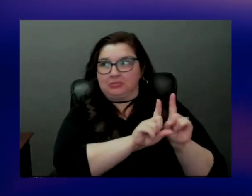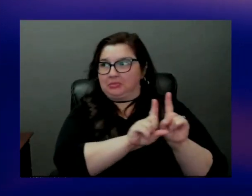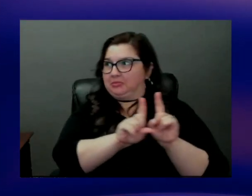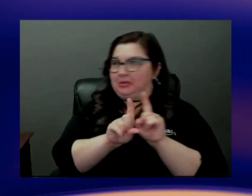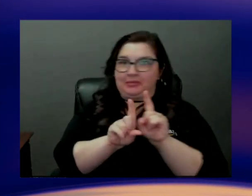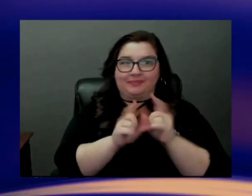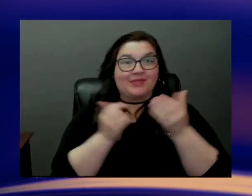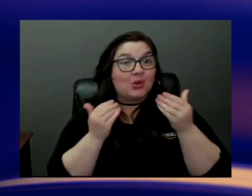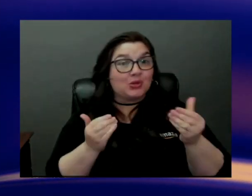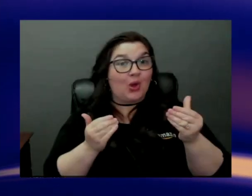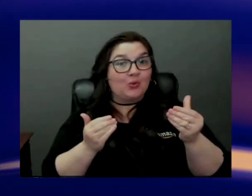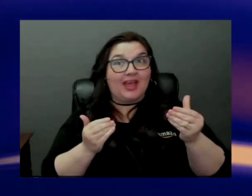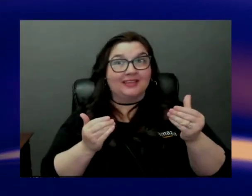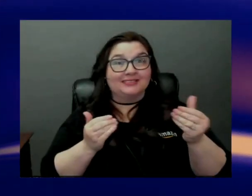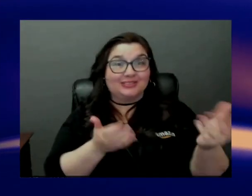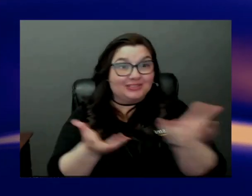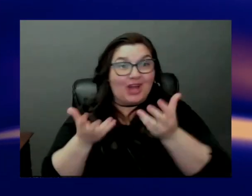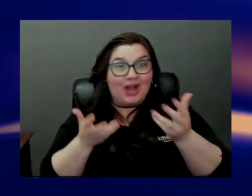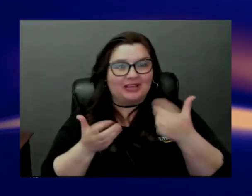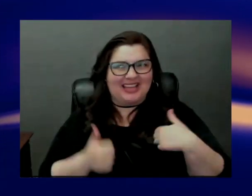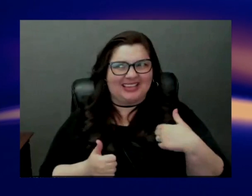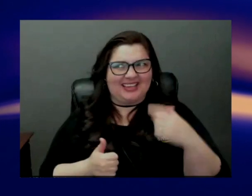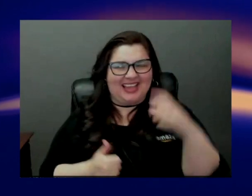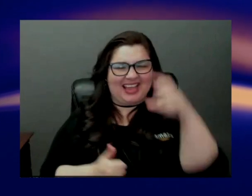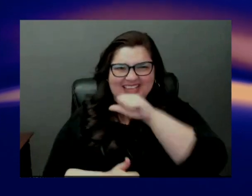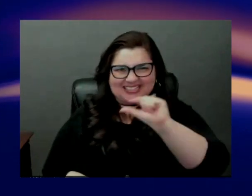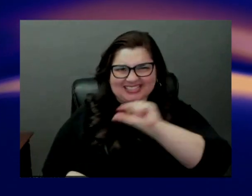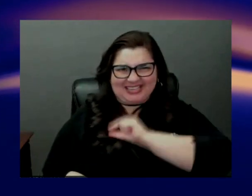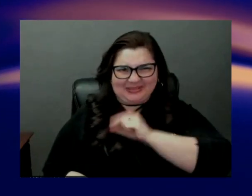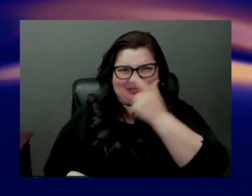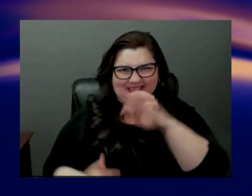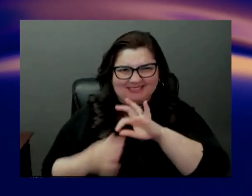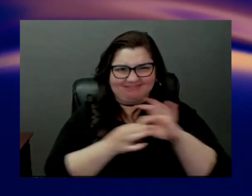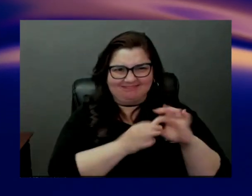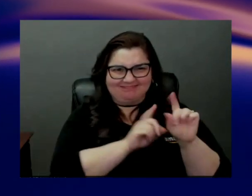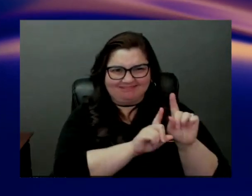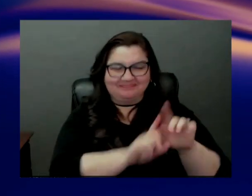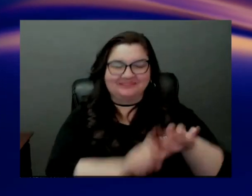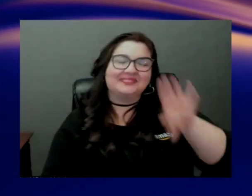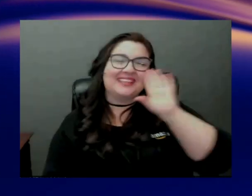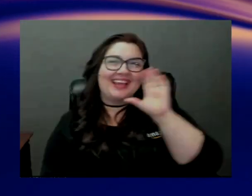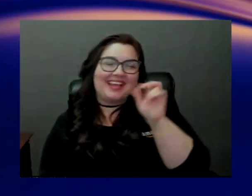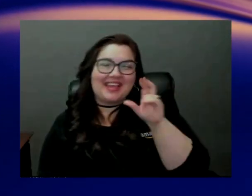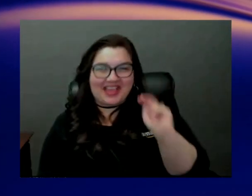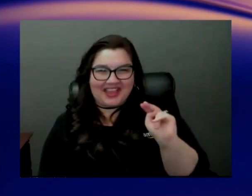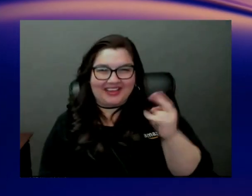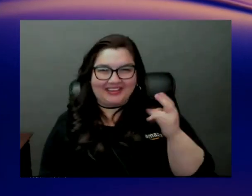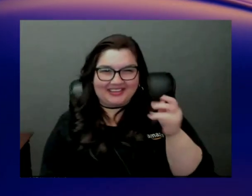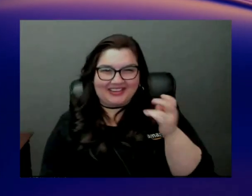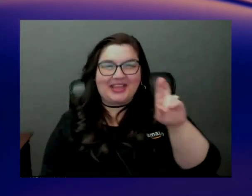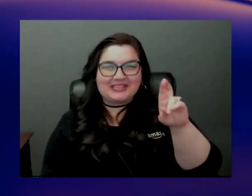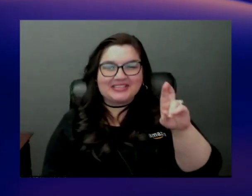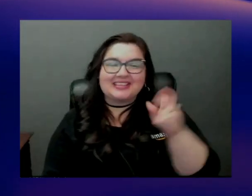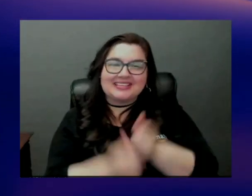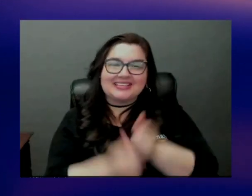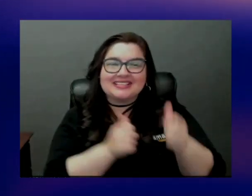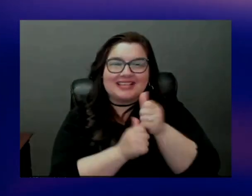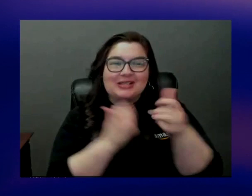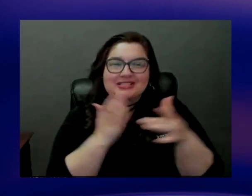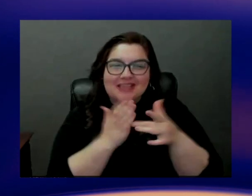talk. Guilty by association, I guess. Yeah. Hey everyone, my name is Aaron Hunter. I'm a senior technical trainer with AWS Training and